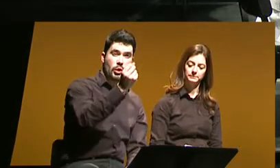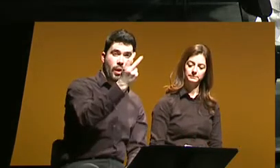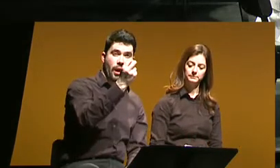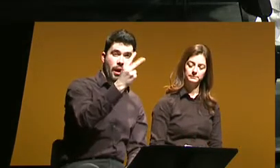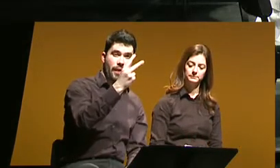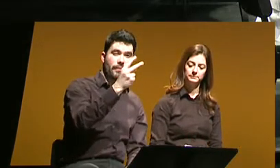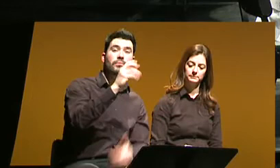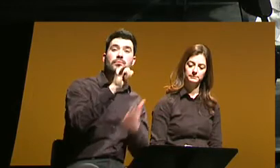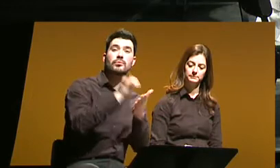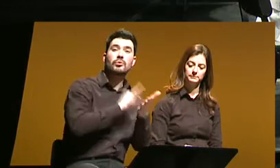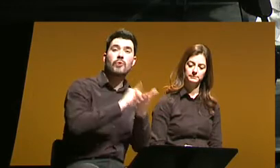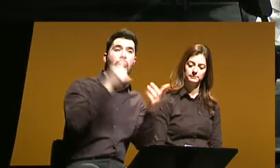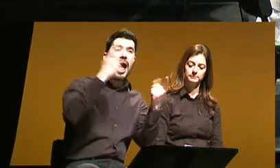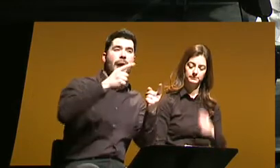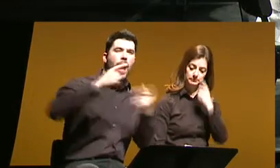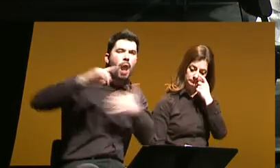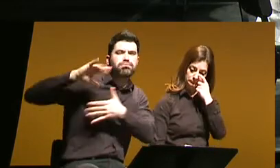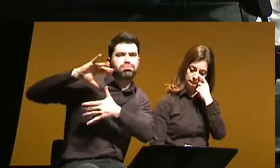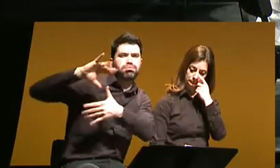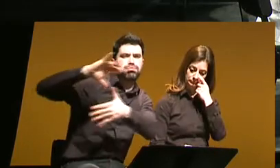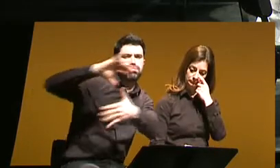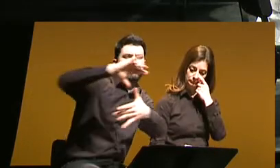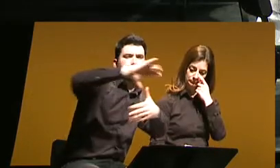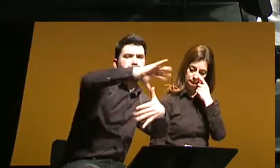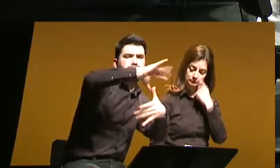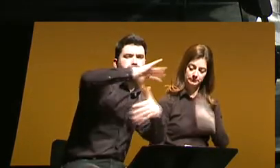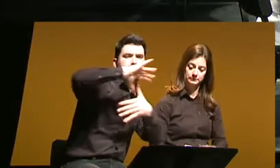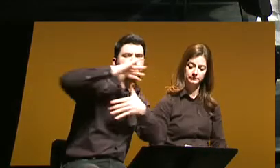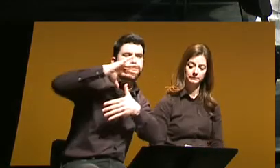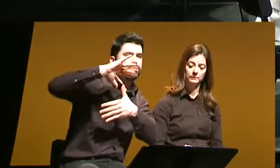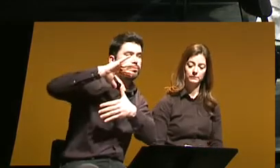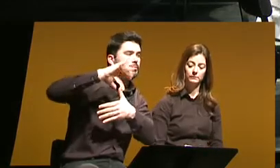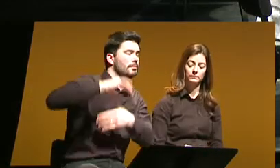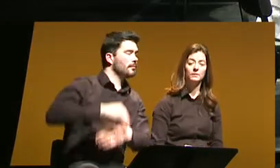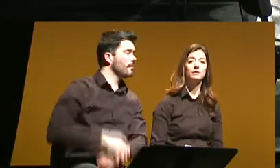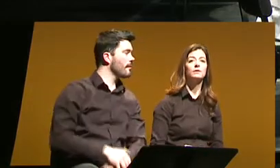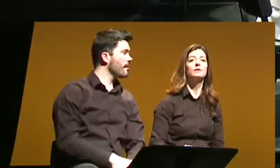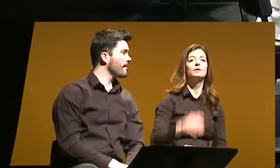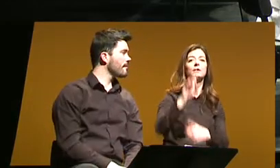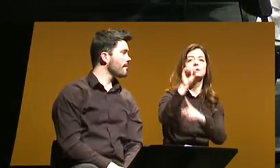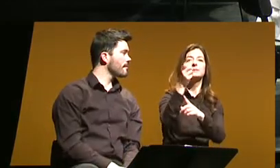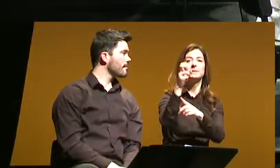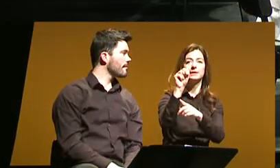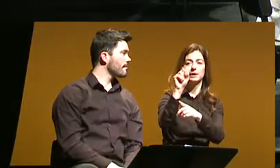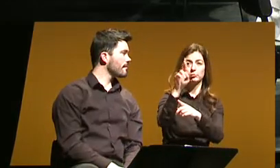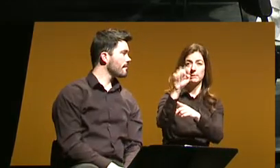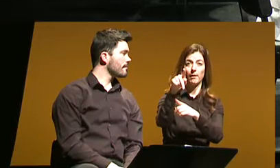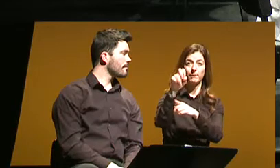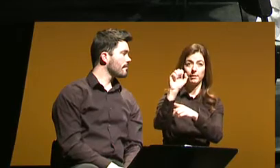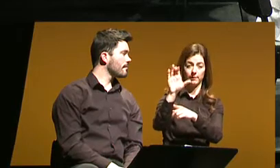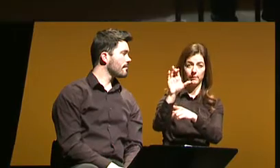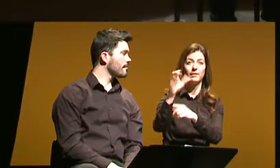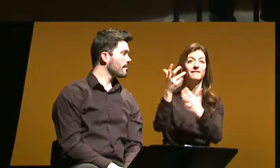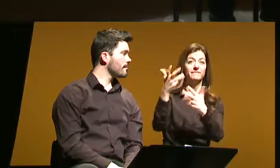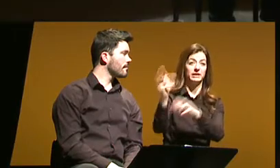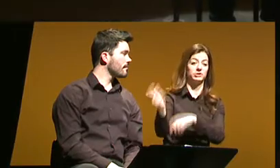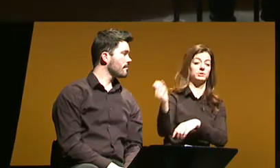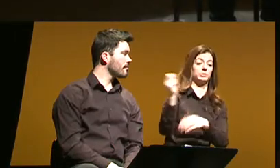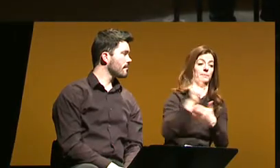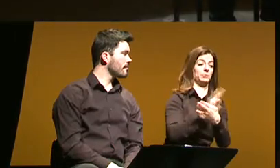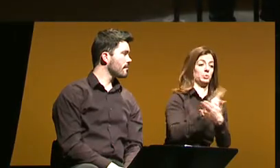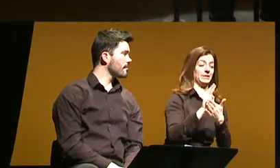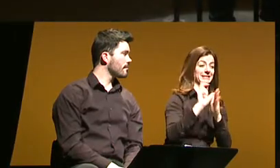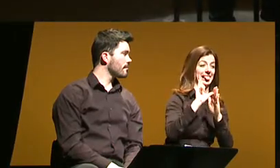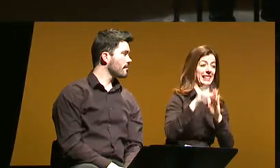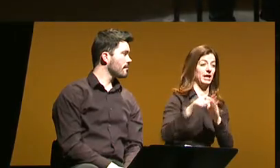2012. New York City. The hurricane. 2 weeks after I return from the Dominican Republic, Hurricane Sandy sweeps across the